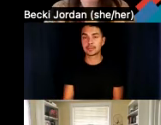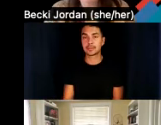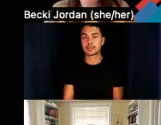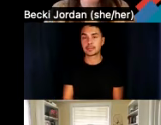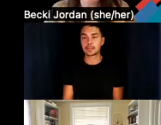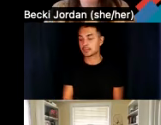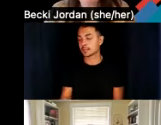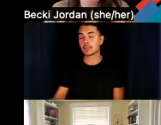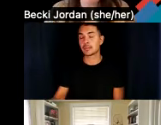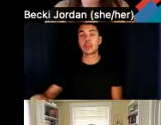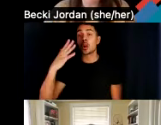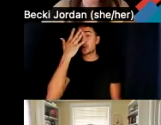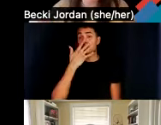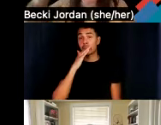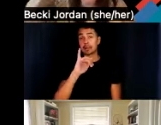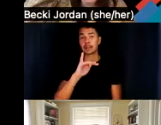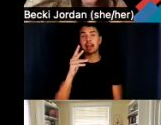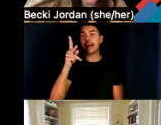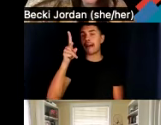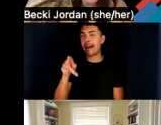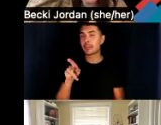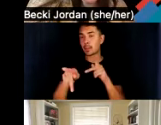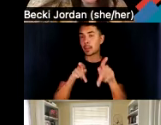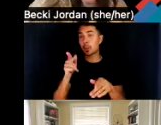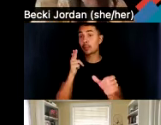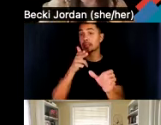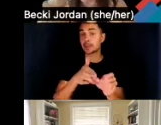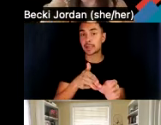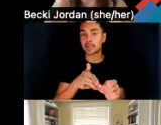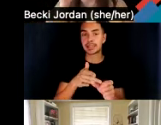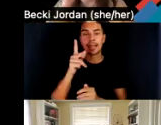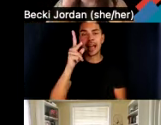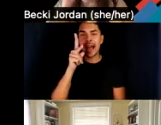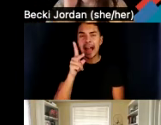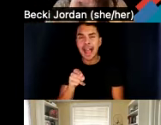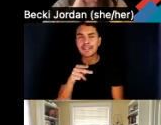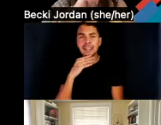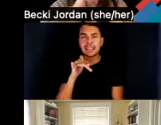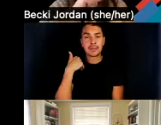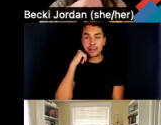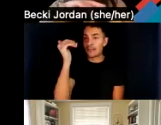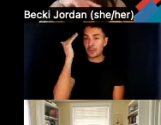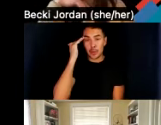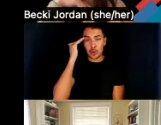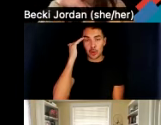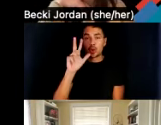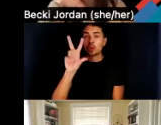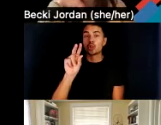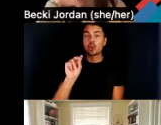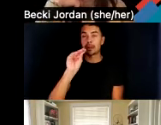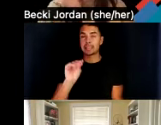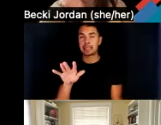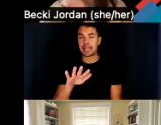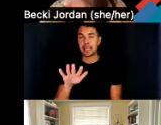So it looks like about half the folks have participated. So about half say not familiar, 30% or so